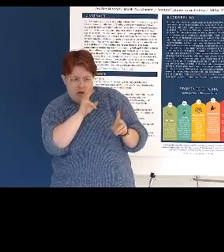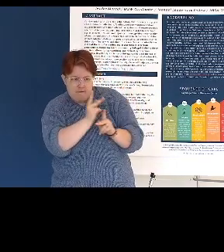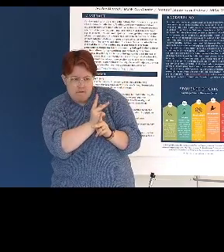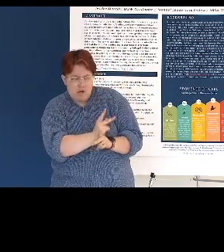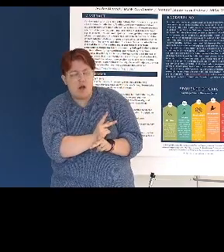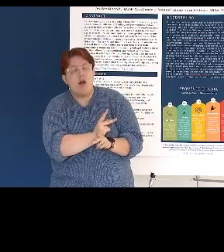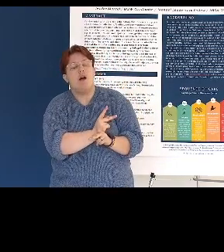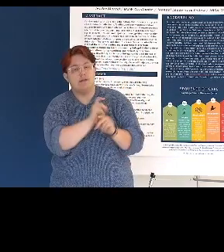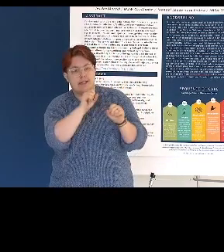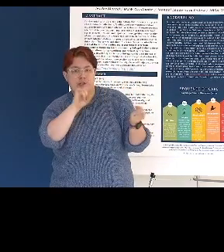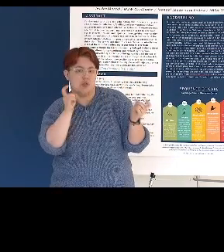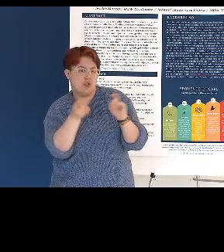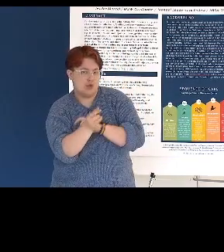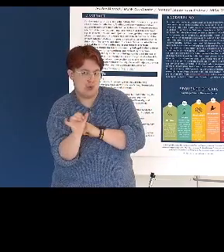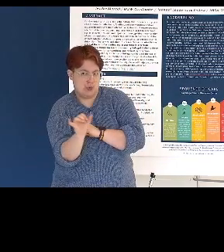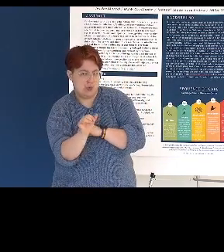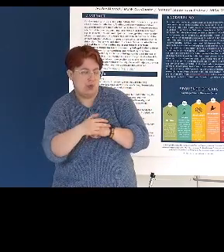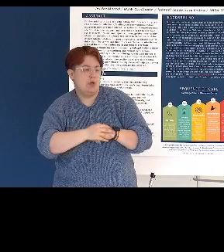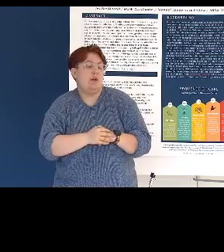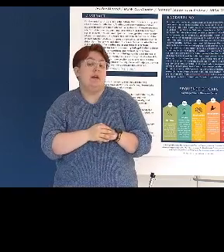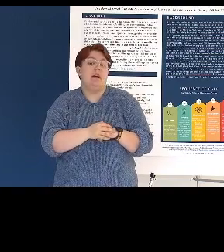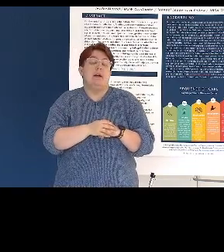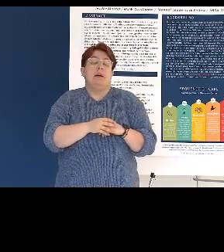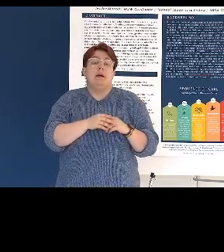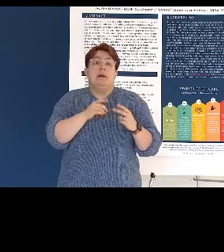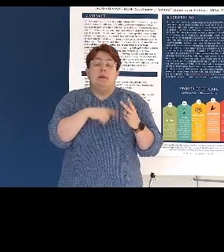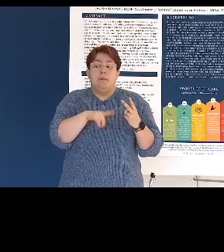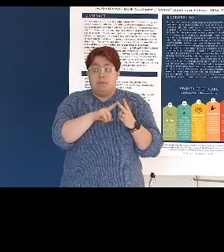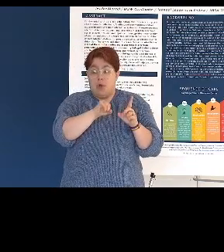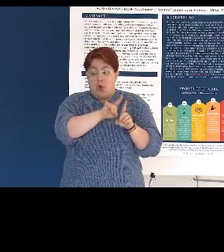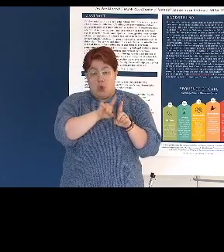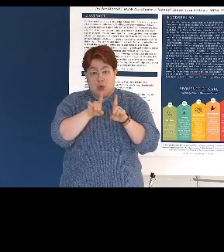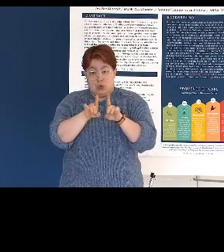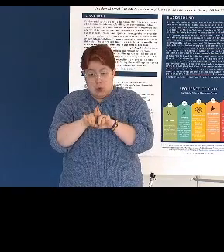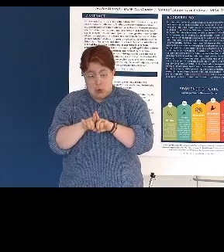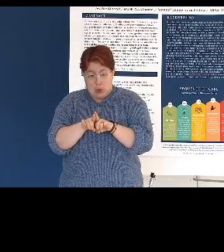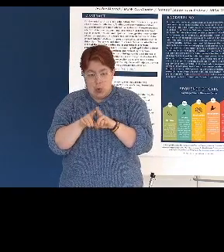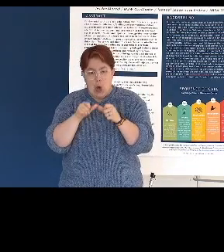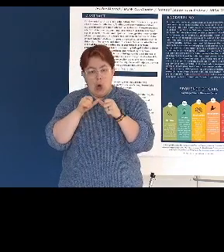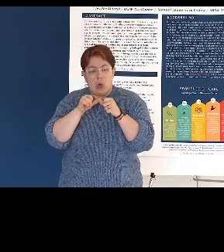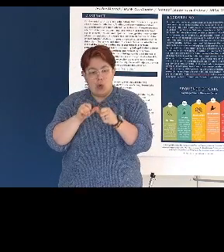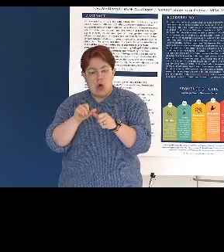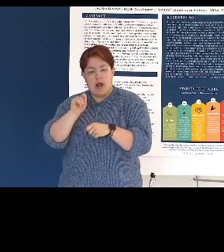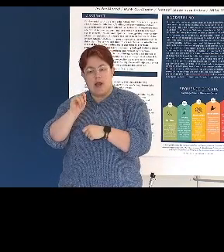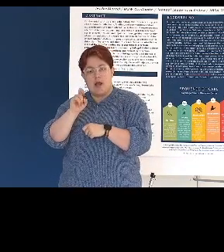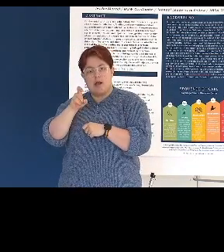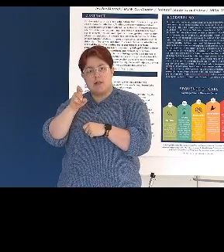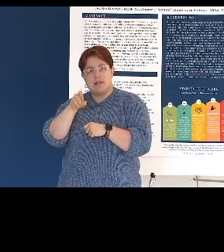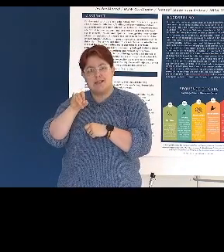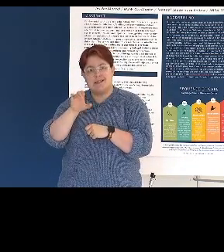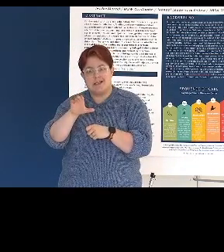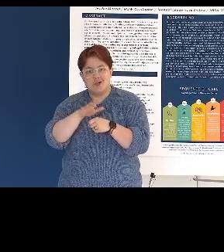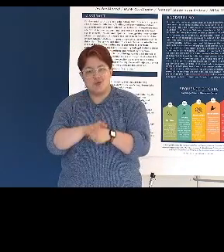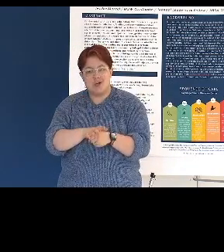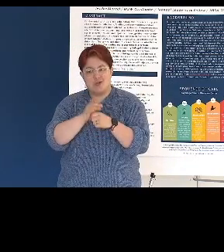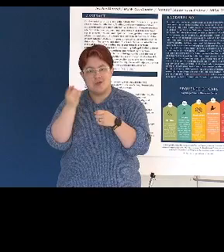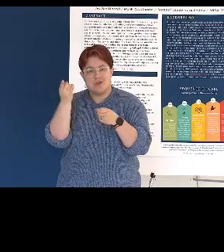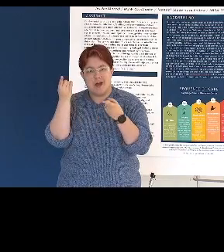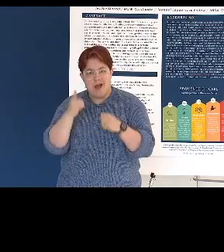impacted. It then also, when chronic toxic stressors occur over time